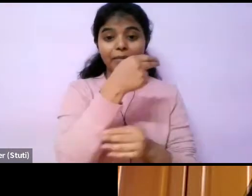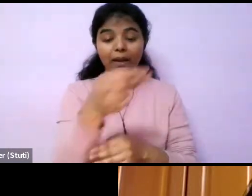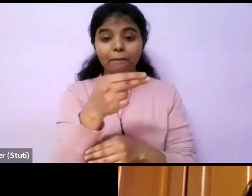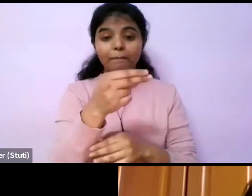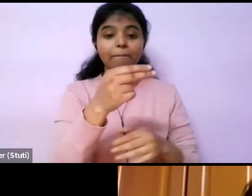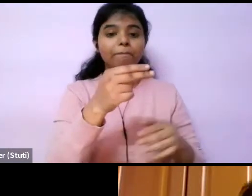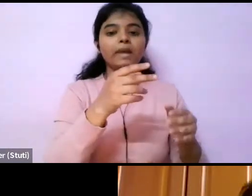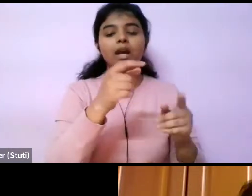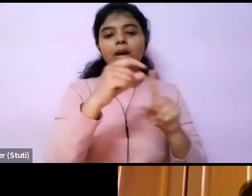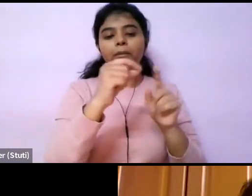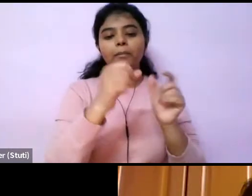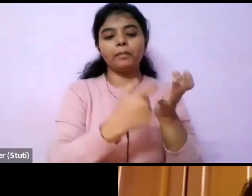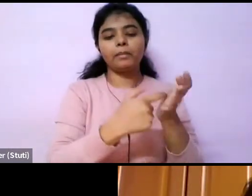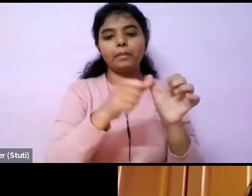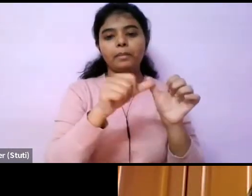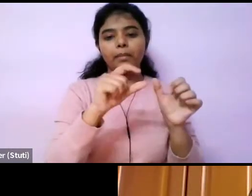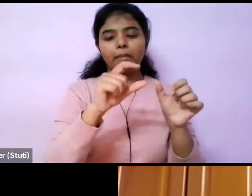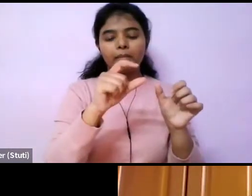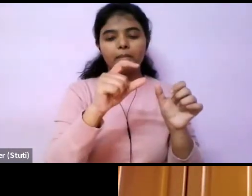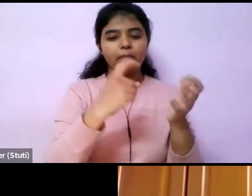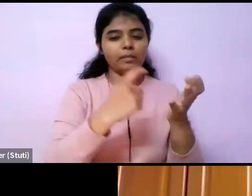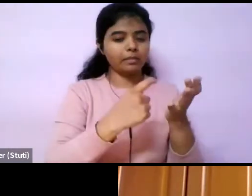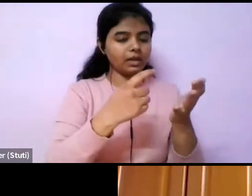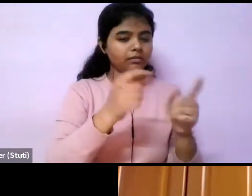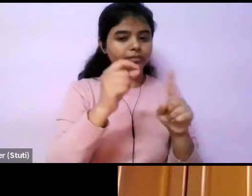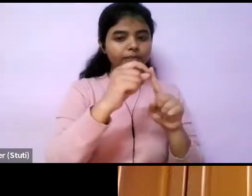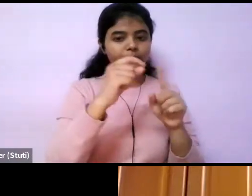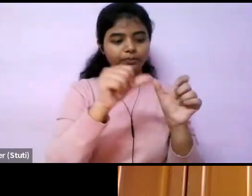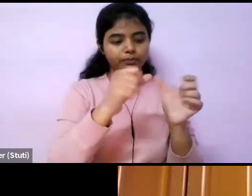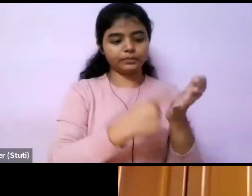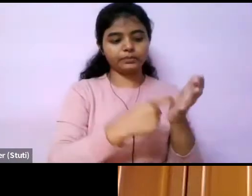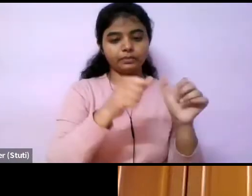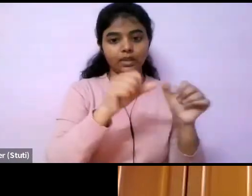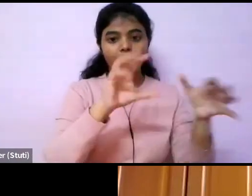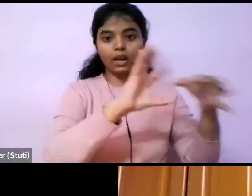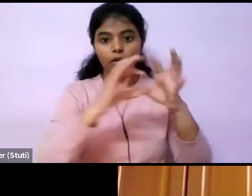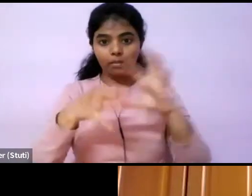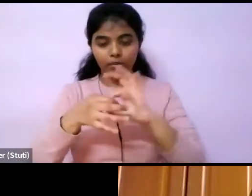and the cultural activities of the persons with disability. So, Ayo